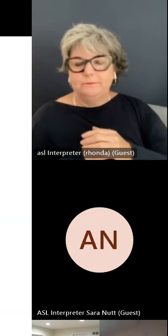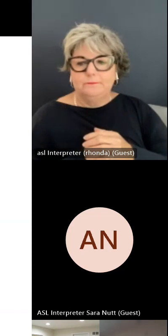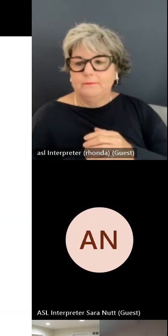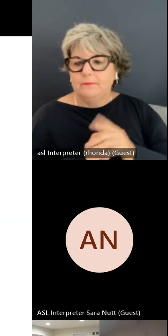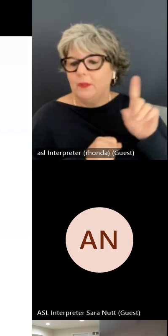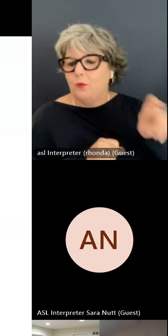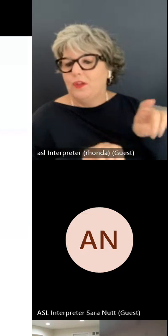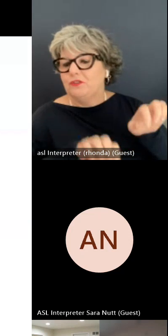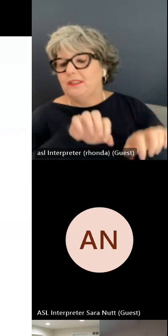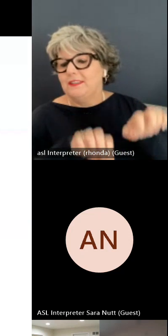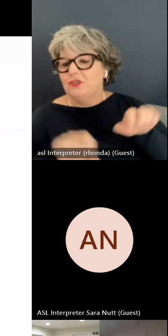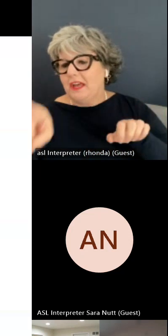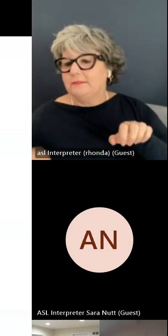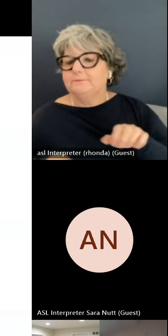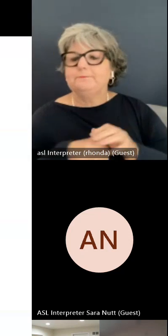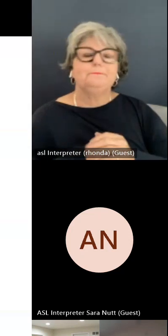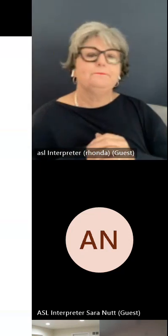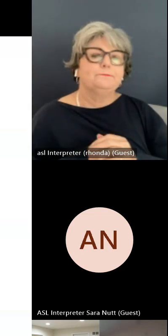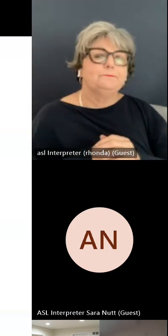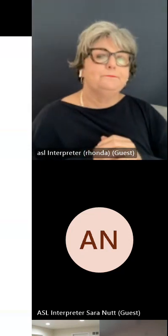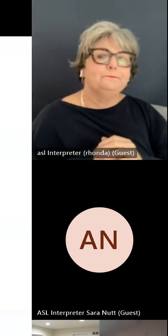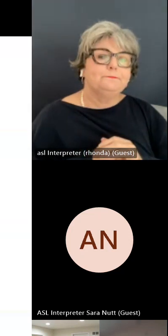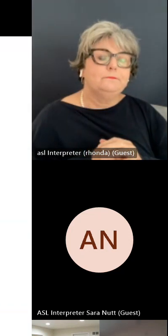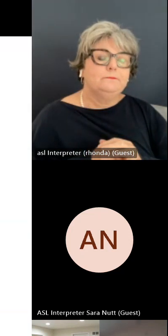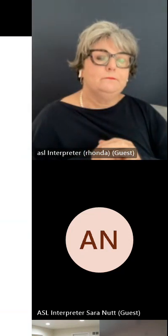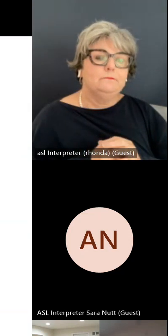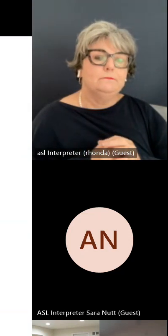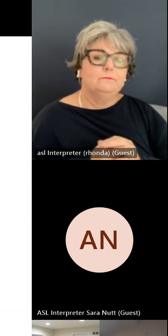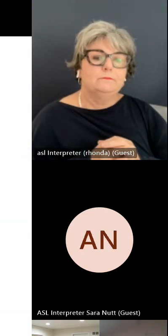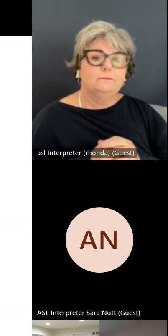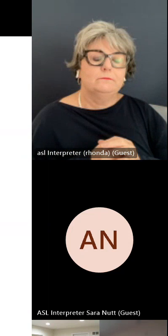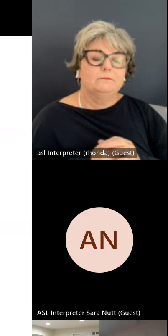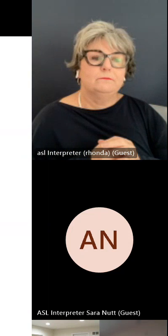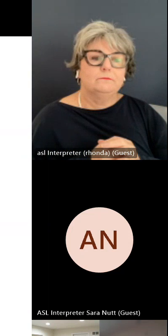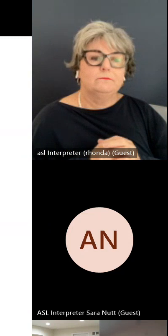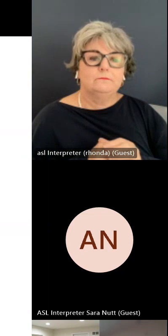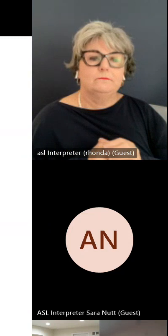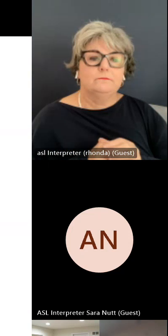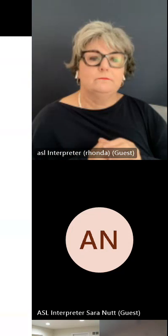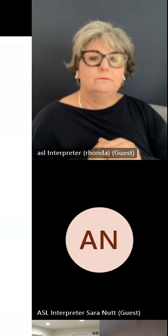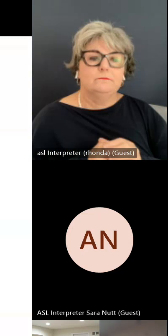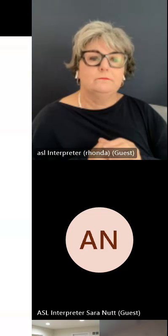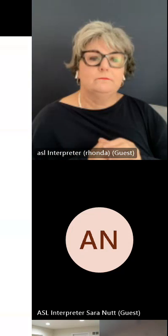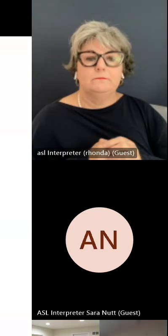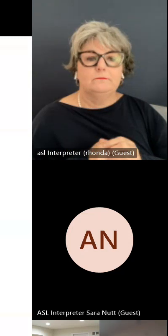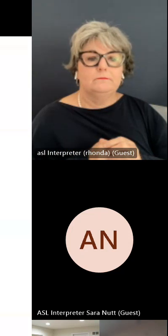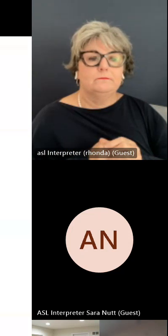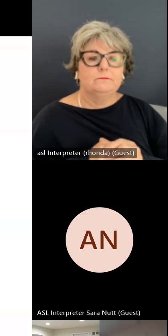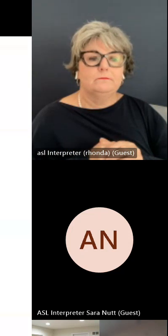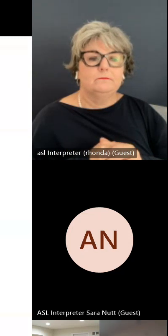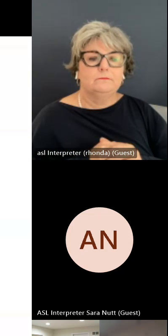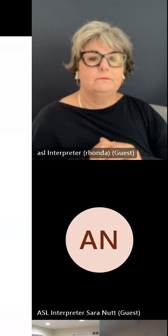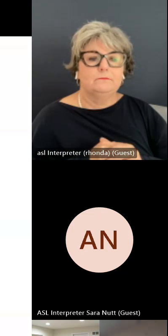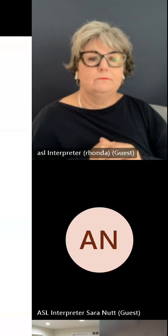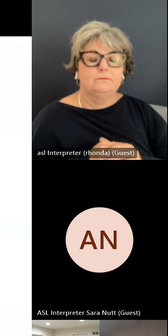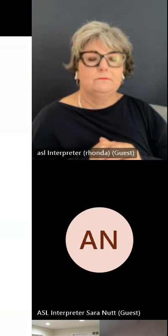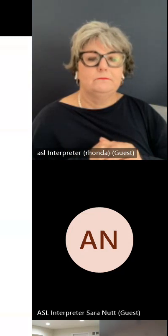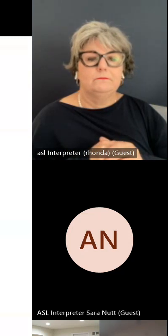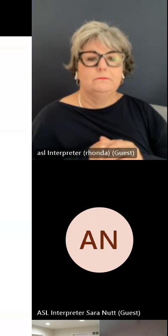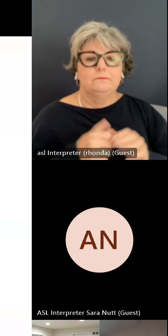question, responding to a question. Okay, let me show you how this works. So what are the three lines that add up to the